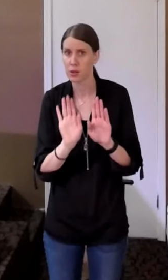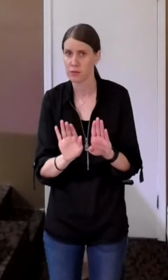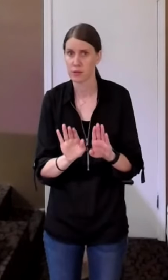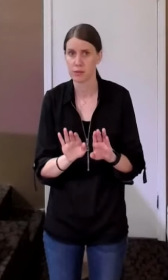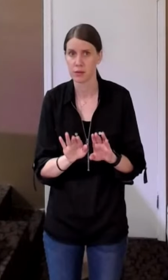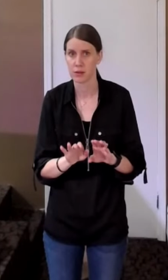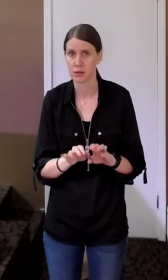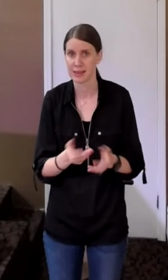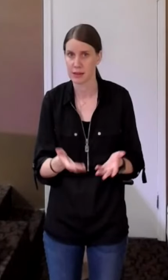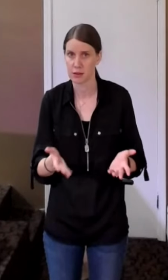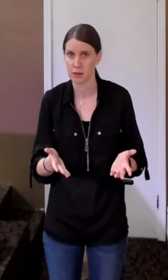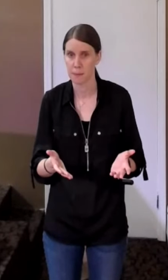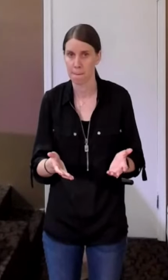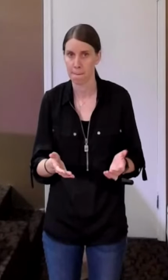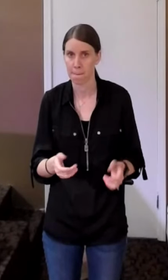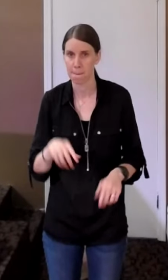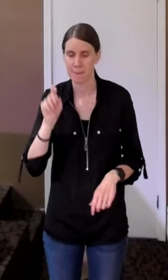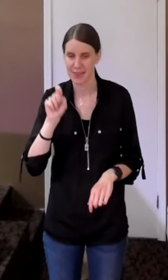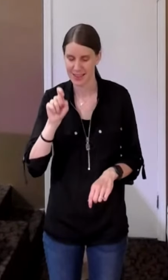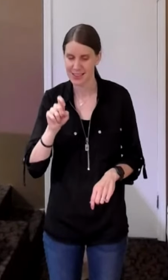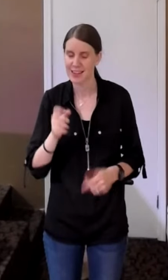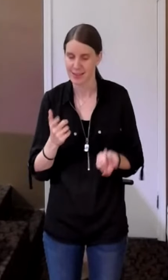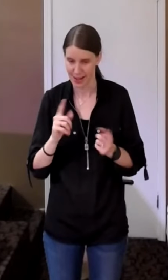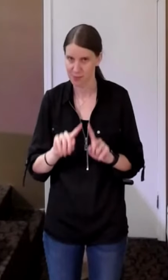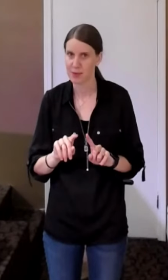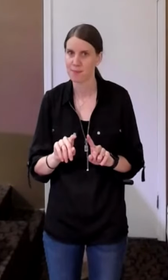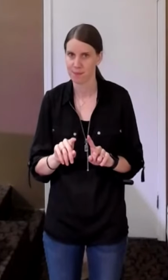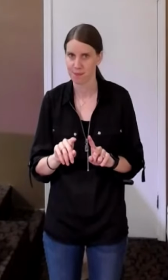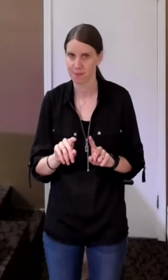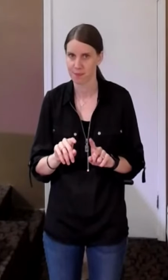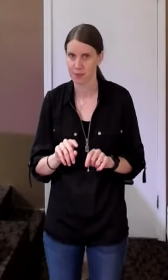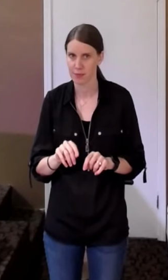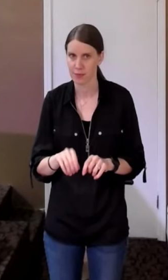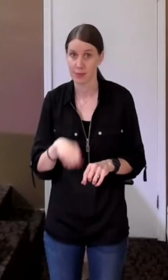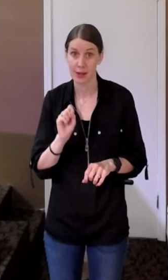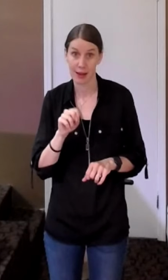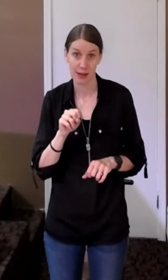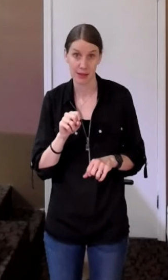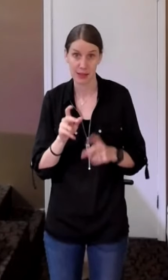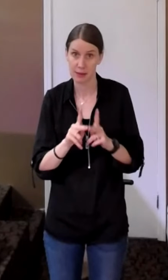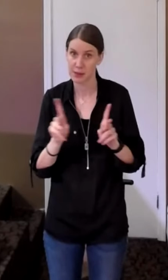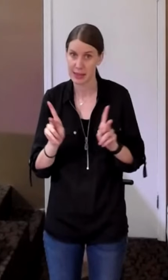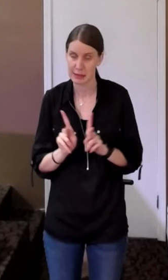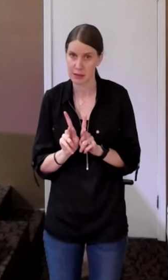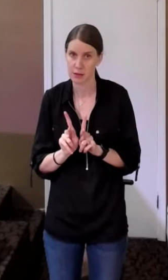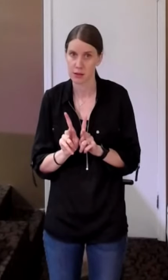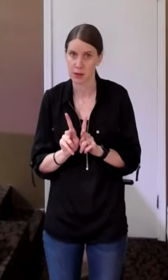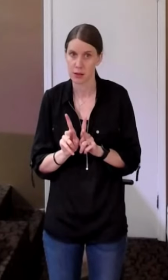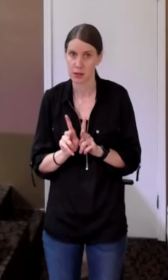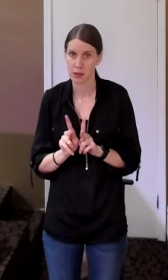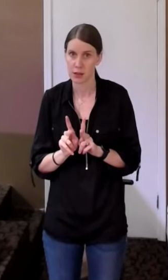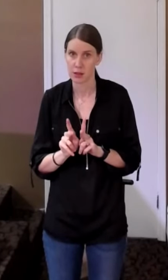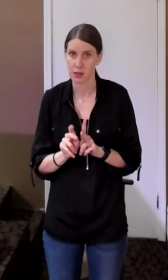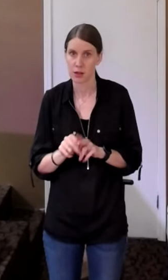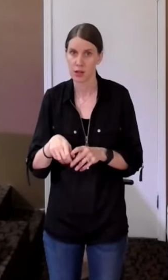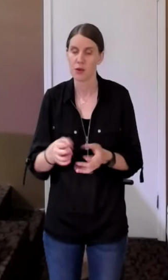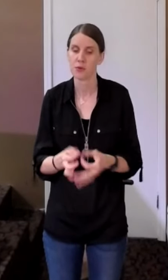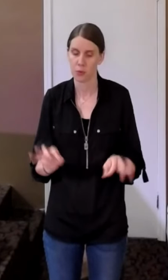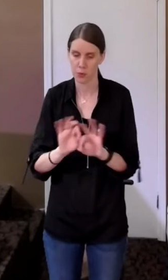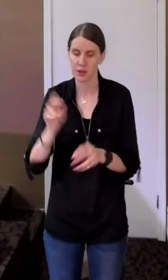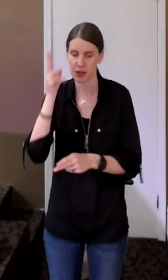wonderful things, and that needs to be honored. Even the position deserves